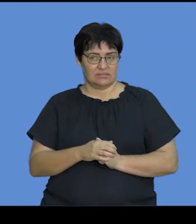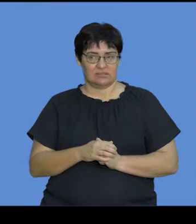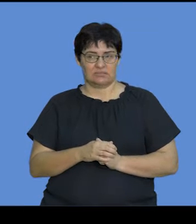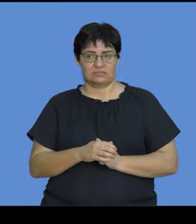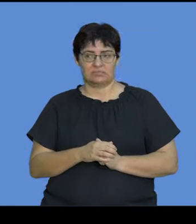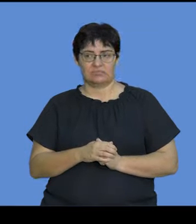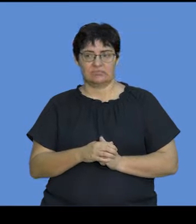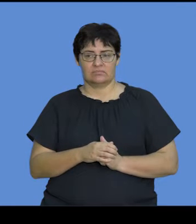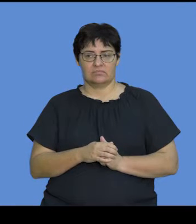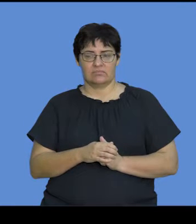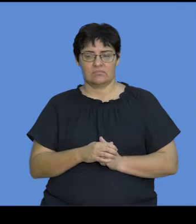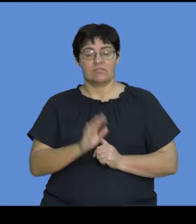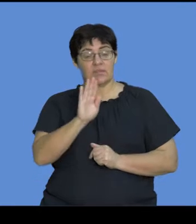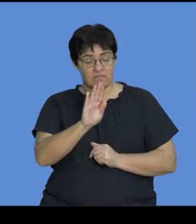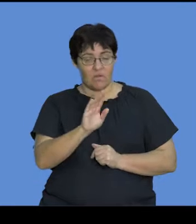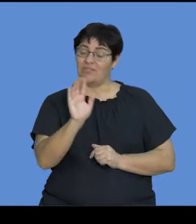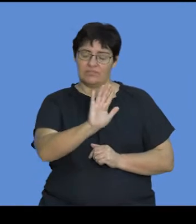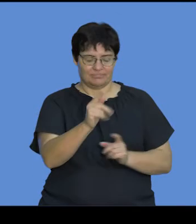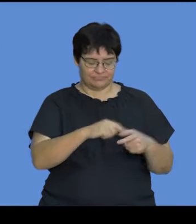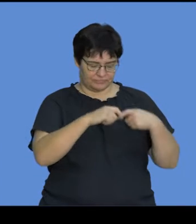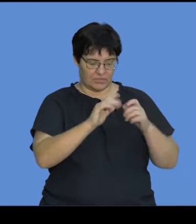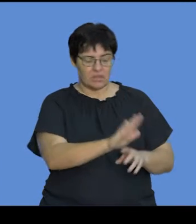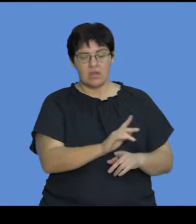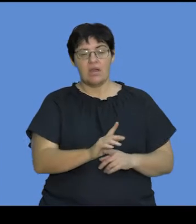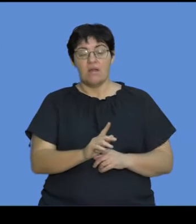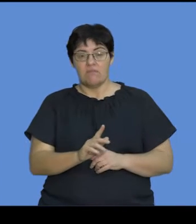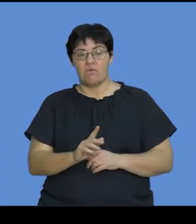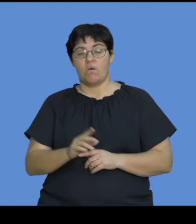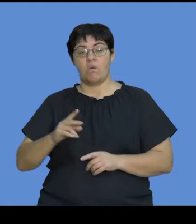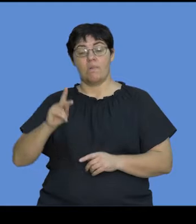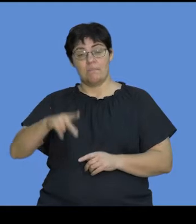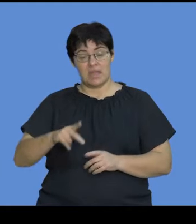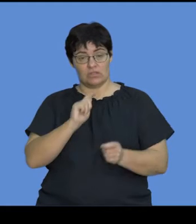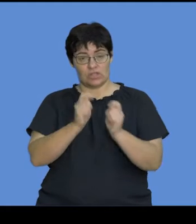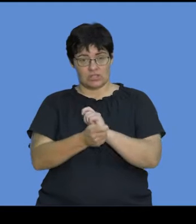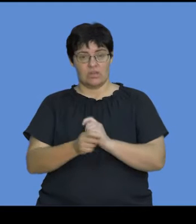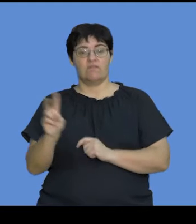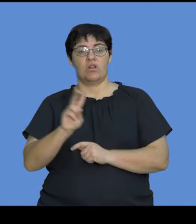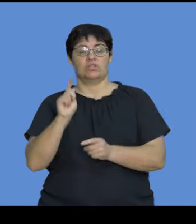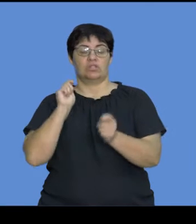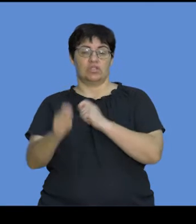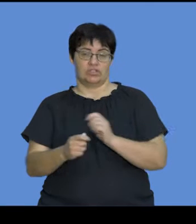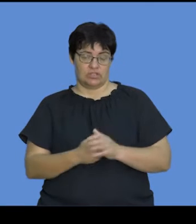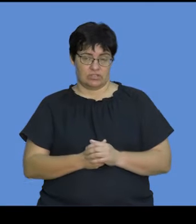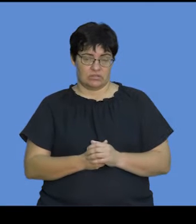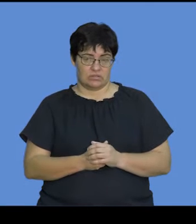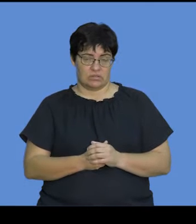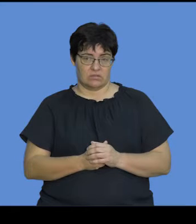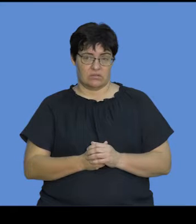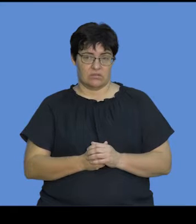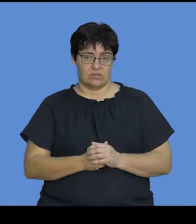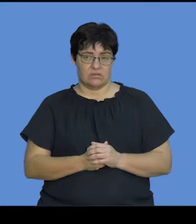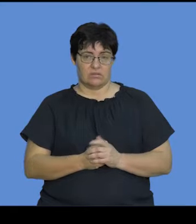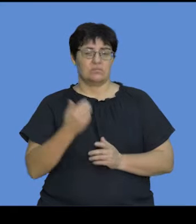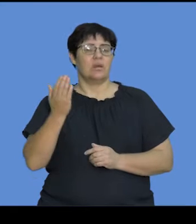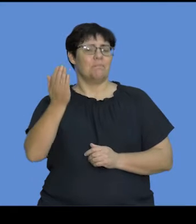before we get there, sorry, for momentum to change, velocity changes. We have spoken